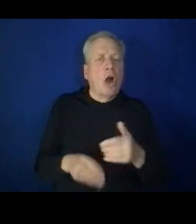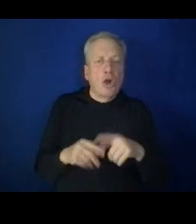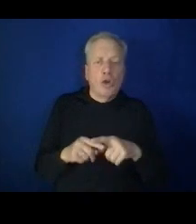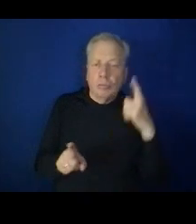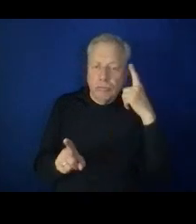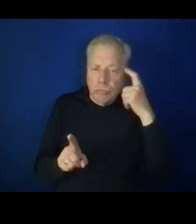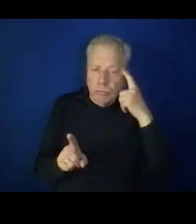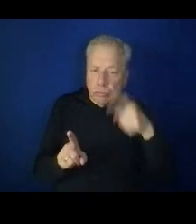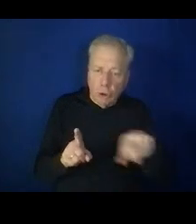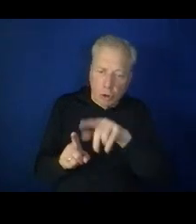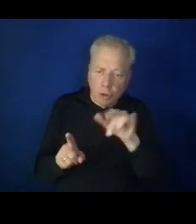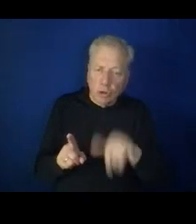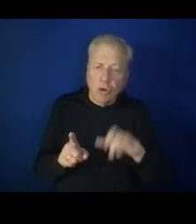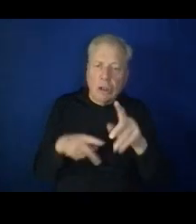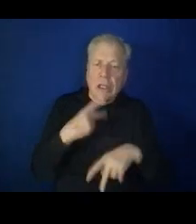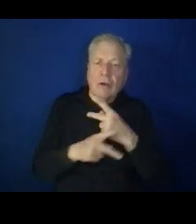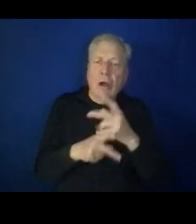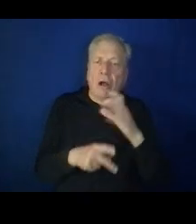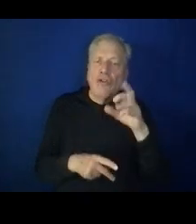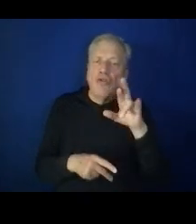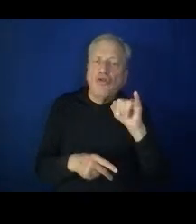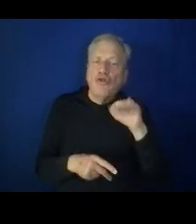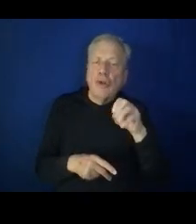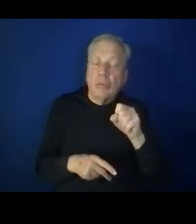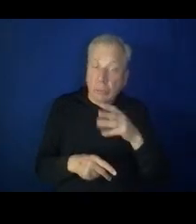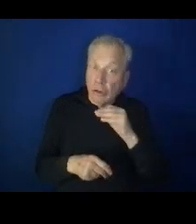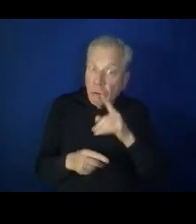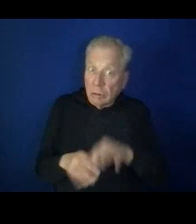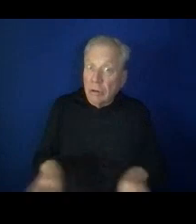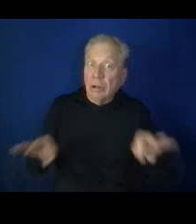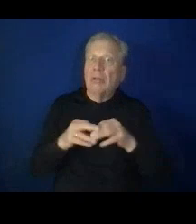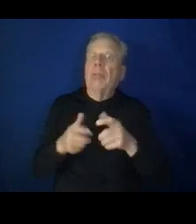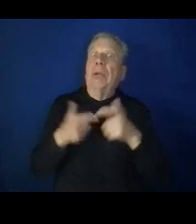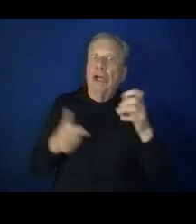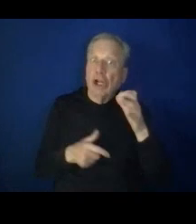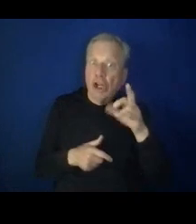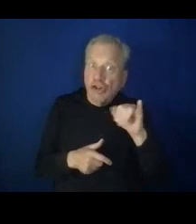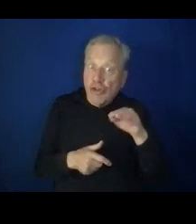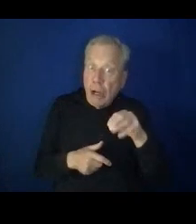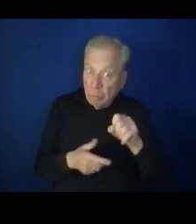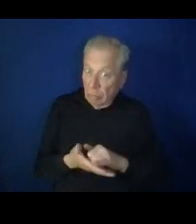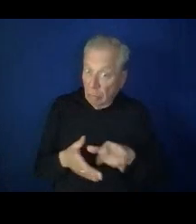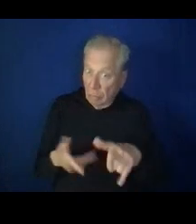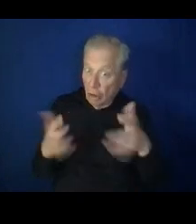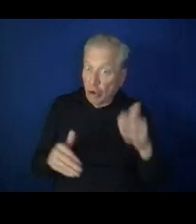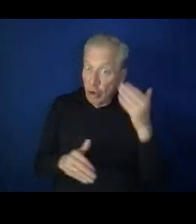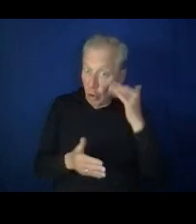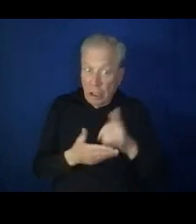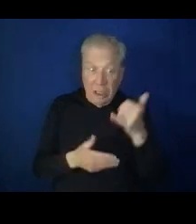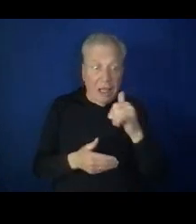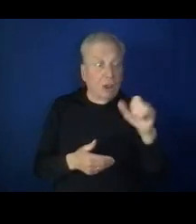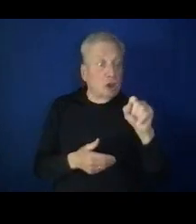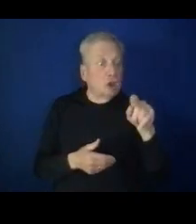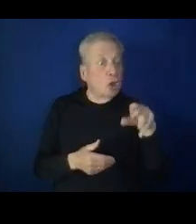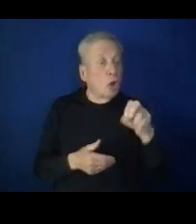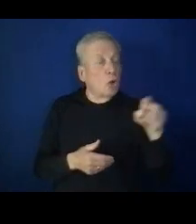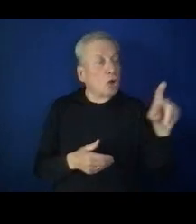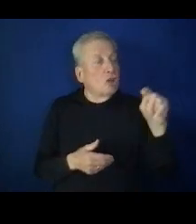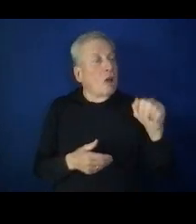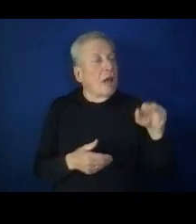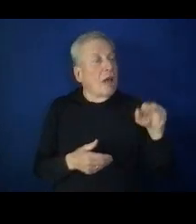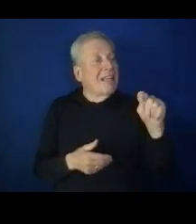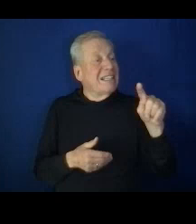crimes that we're talking about, the very significant crimes and otherwise. Did you know that Yellowstone Grand Teton has a special